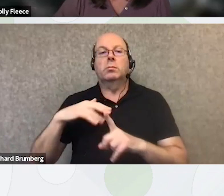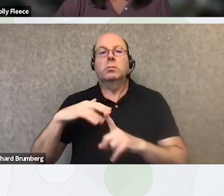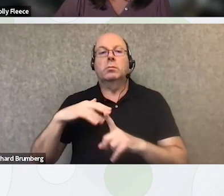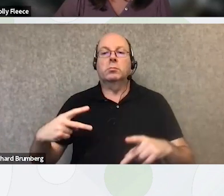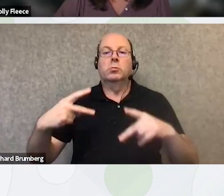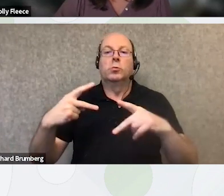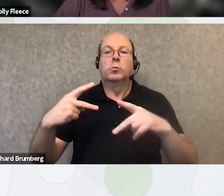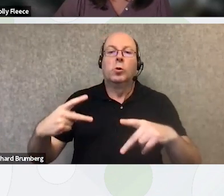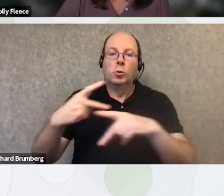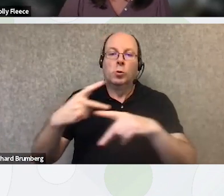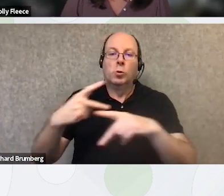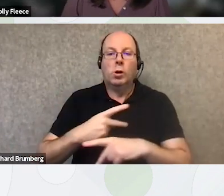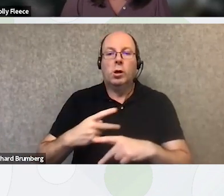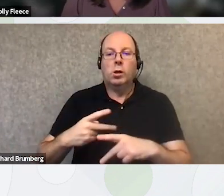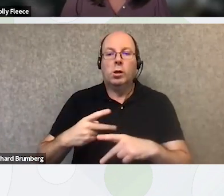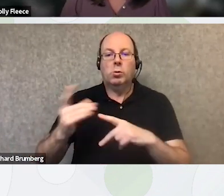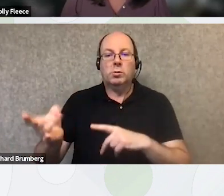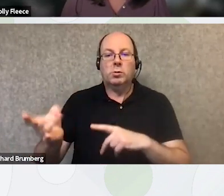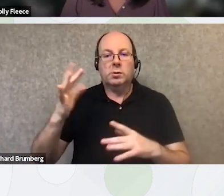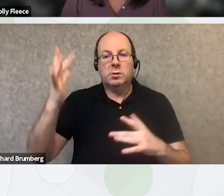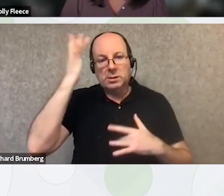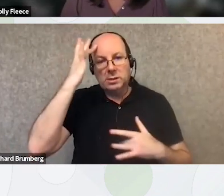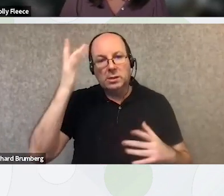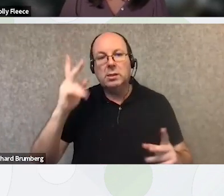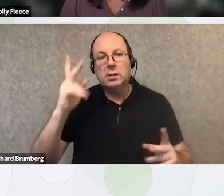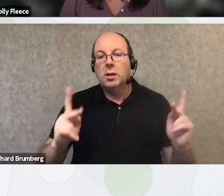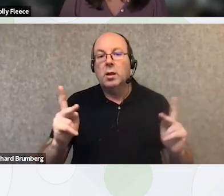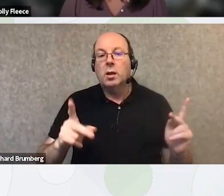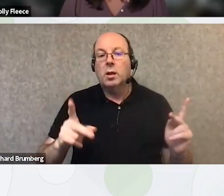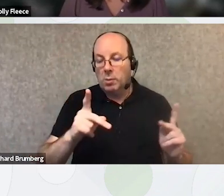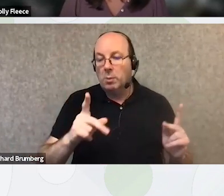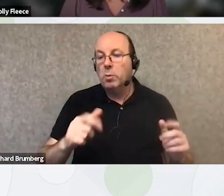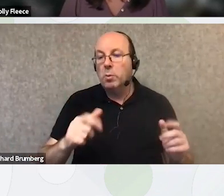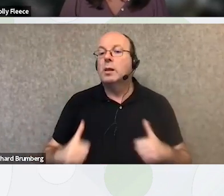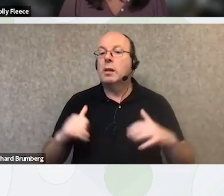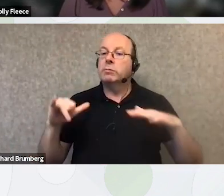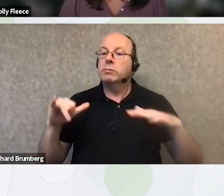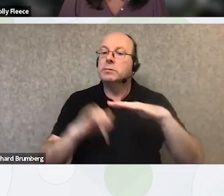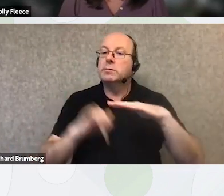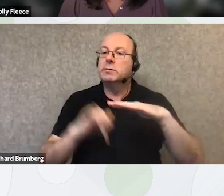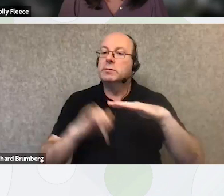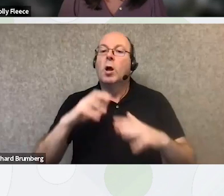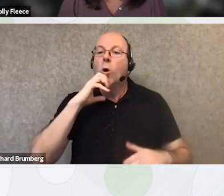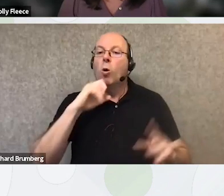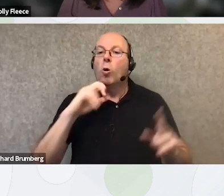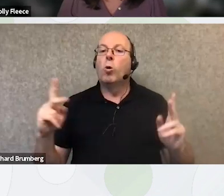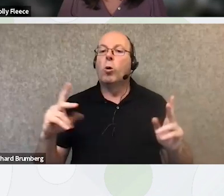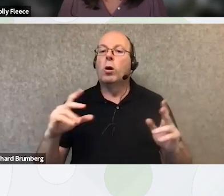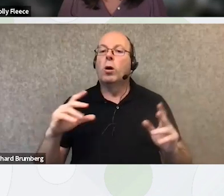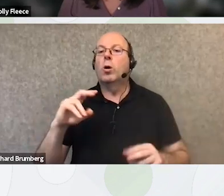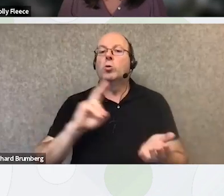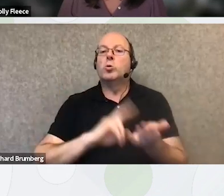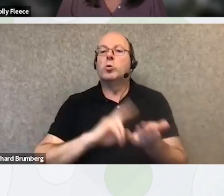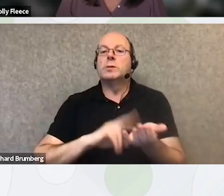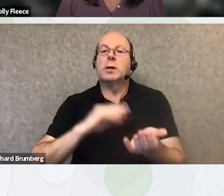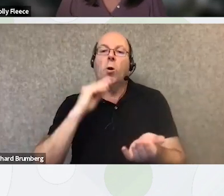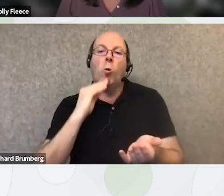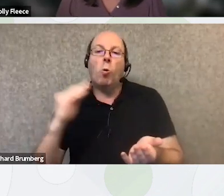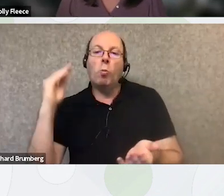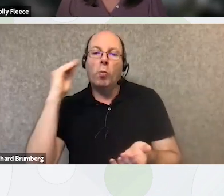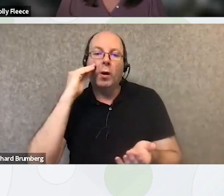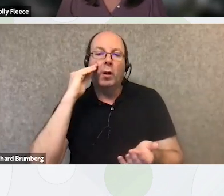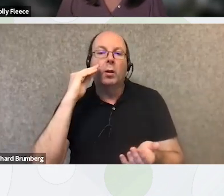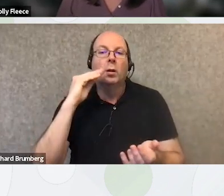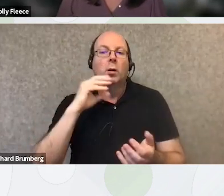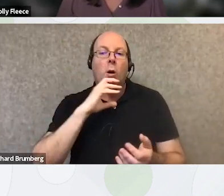severe disease. And on here, you can see residents in a nursing home or other long-term care facility, as well as frailty, advanced age,